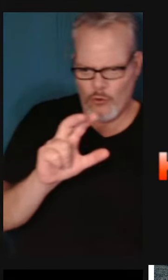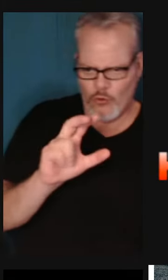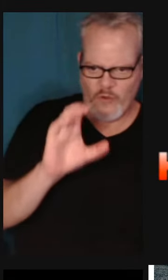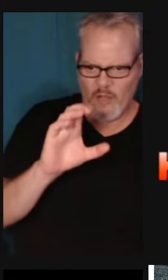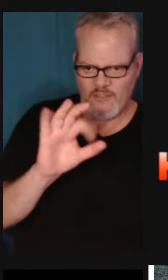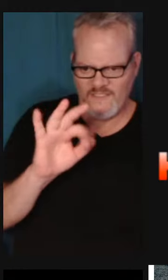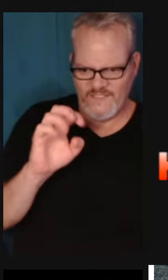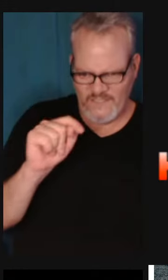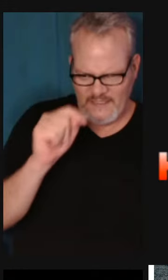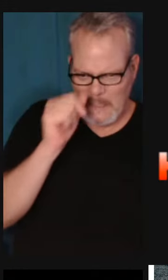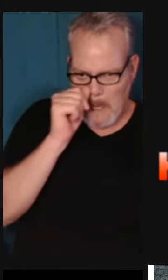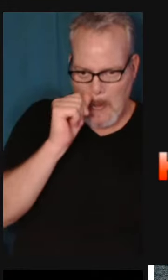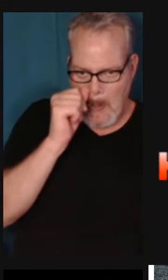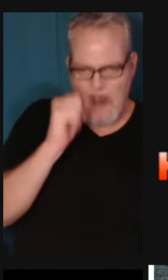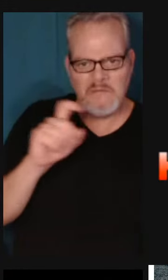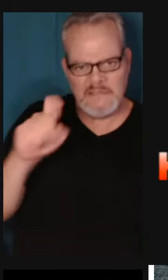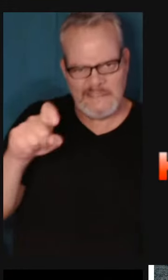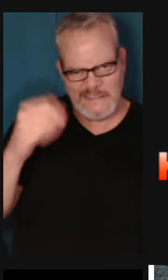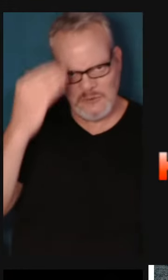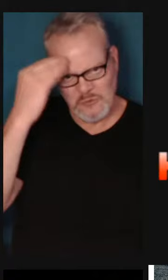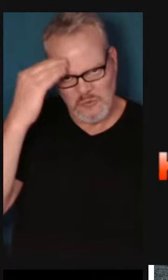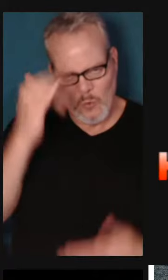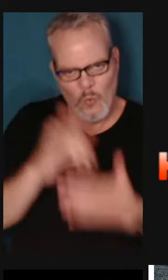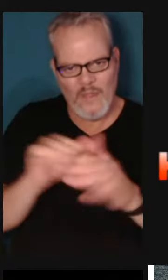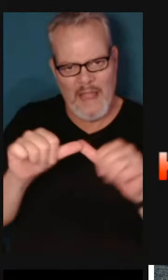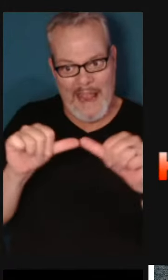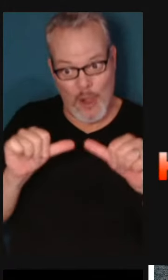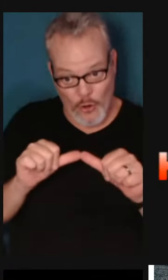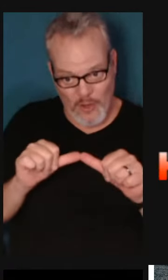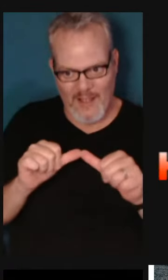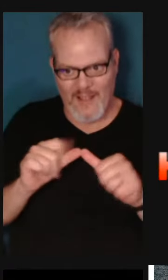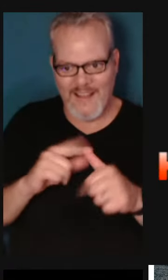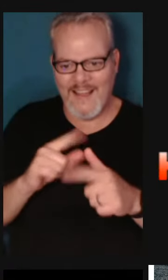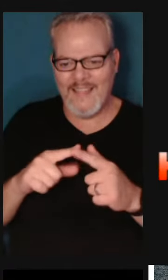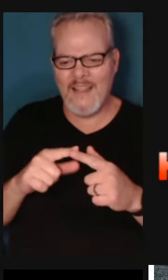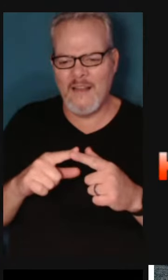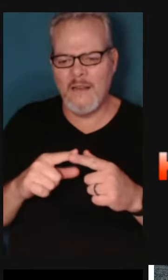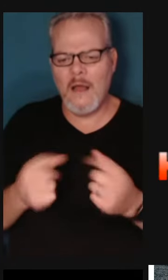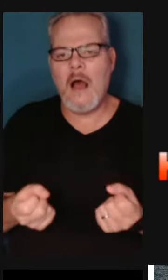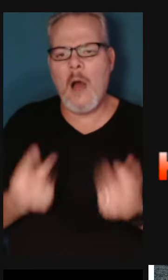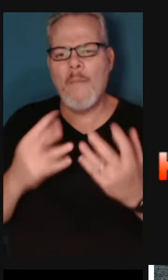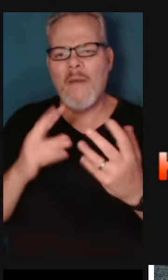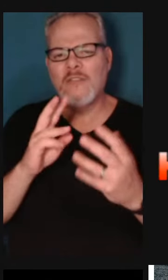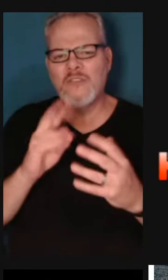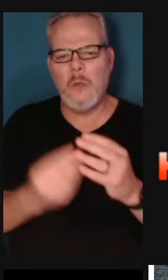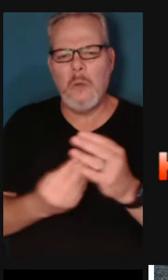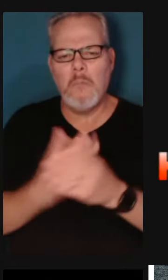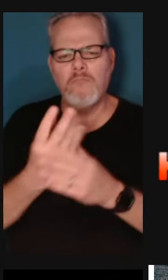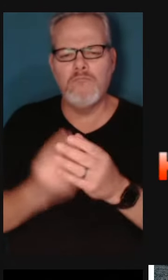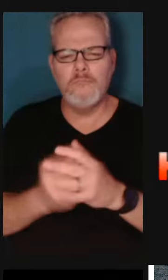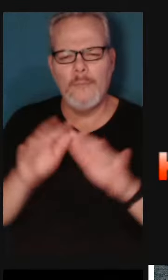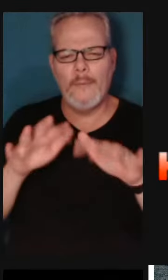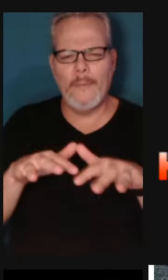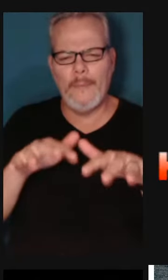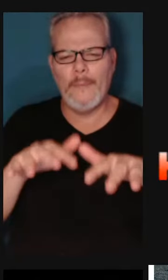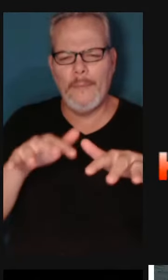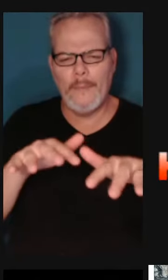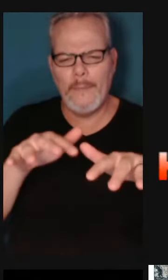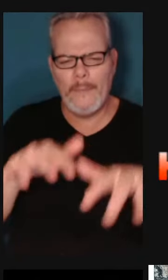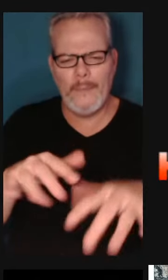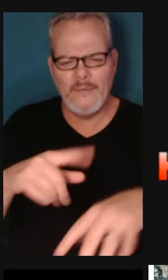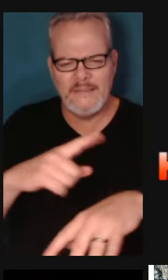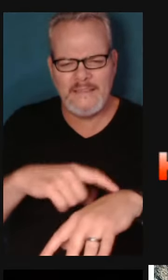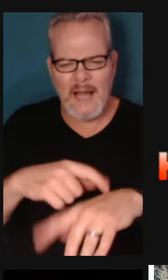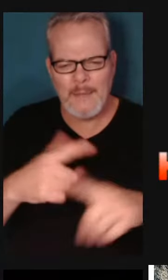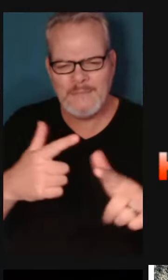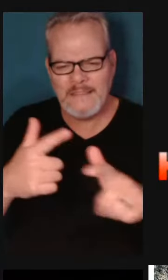of the crater and then the filling rate to try to figure out how long it would actually take. So that's really a hard thing to do,